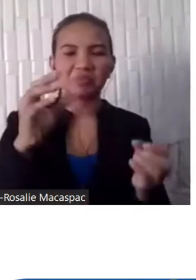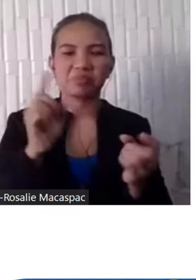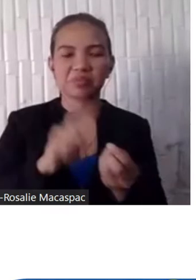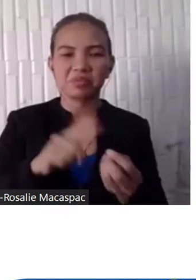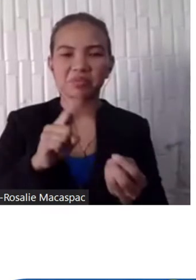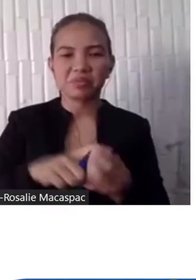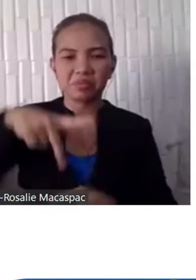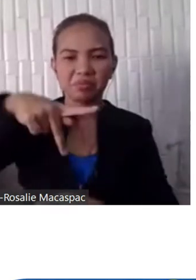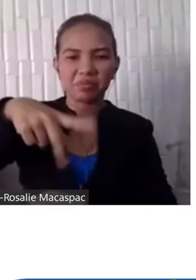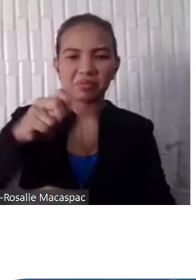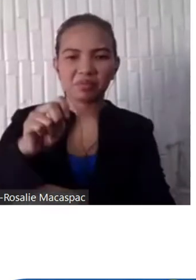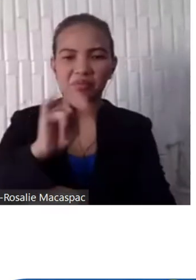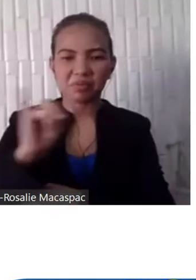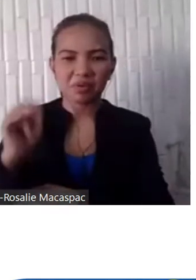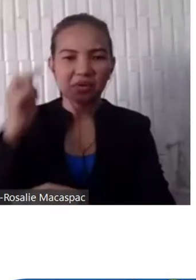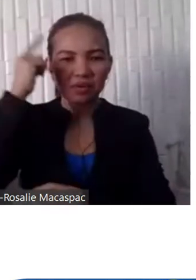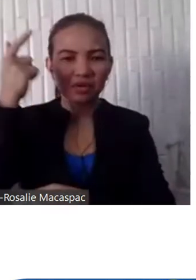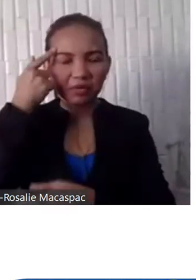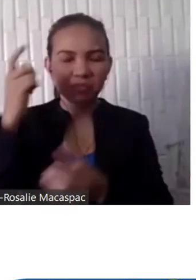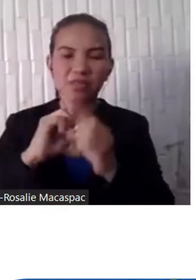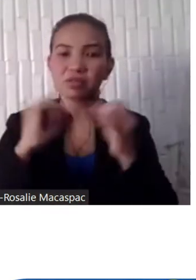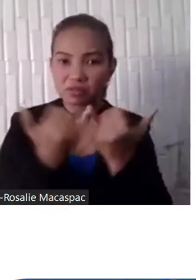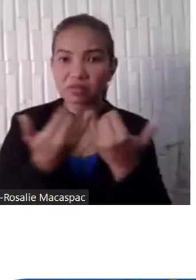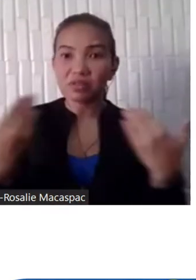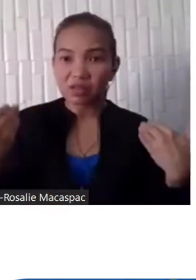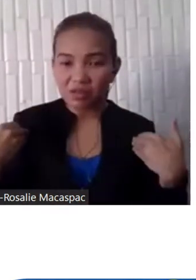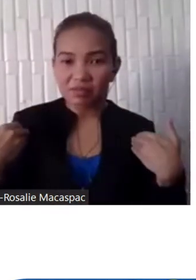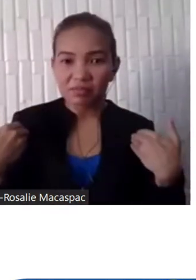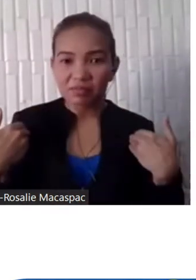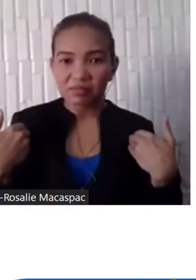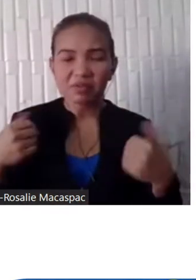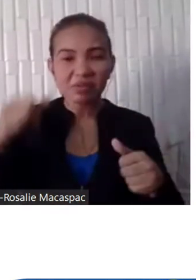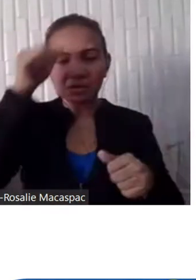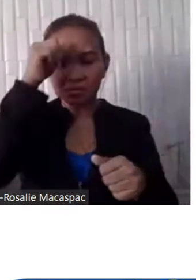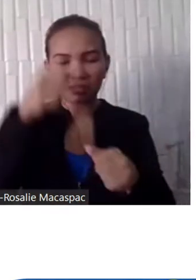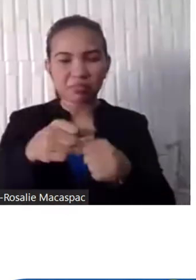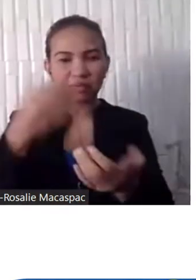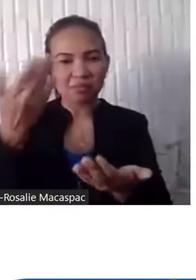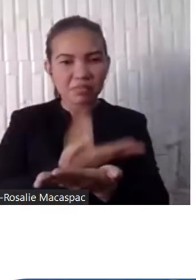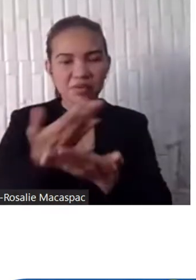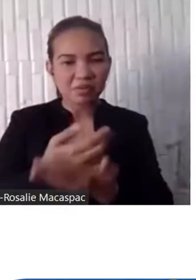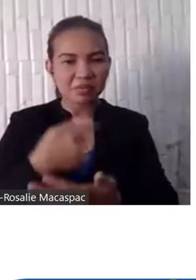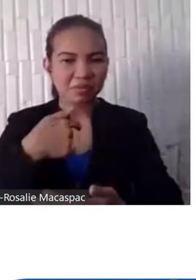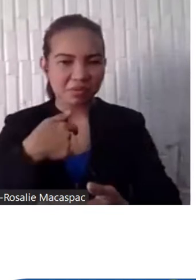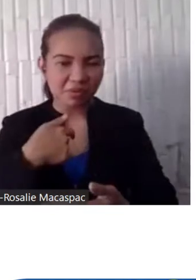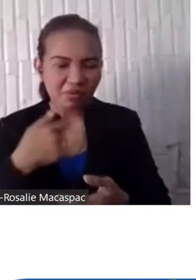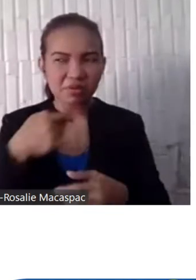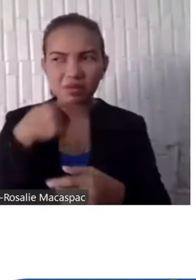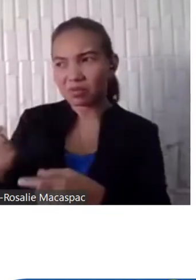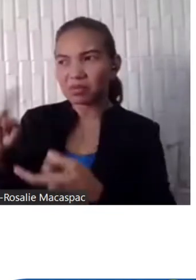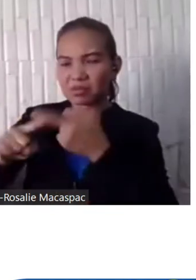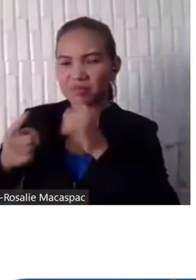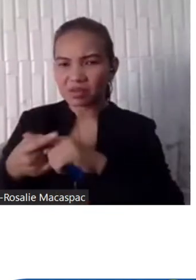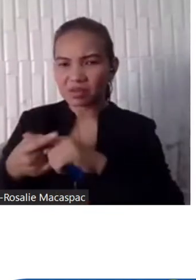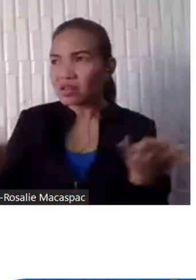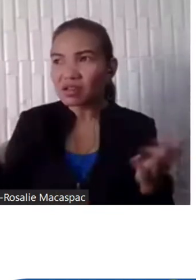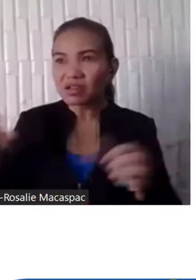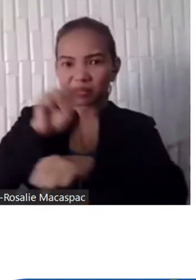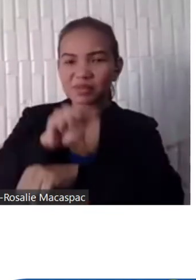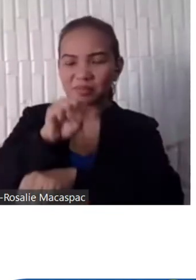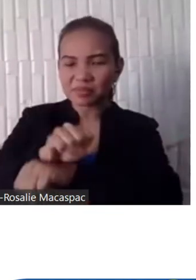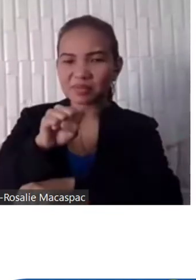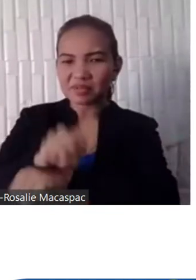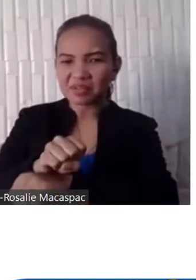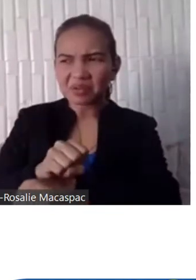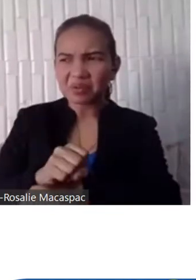a government agency exists. I remember nung bago ko sa PNRI, tapos sinabi ko sa friend ko kung saan ako nag-work, sabi niya, wala